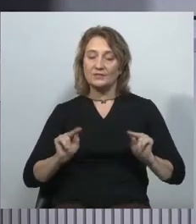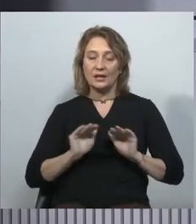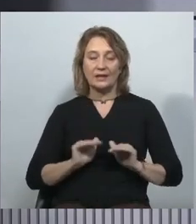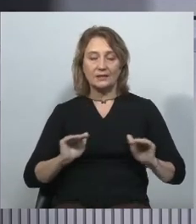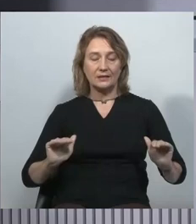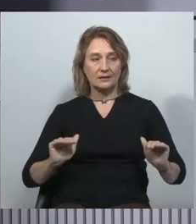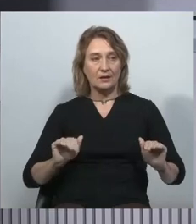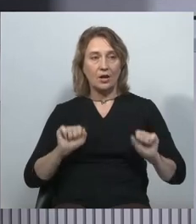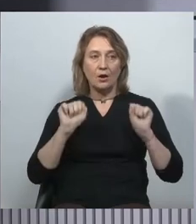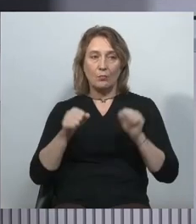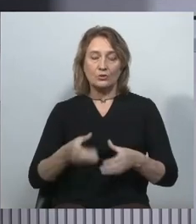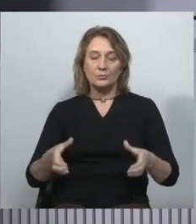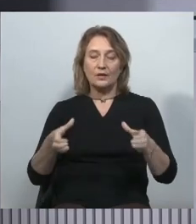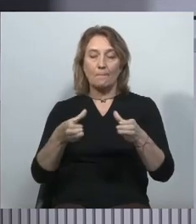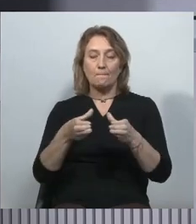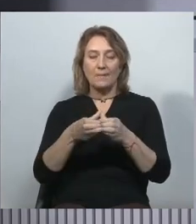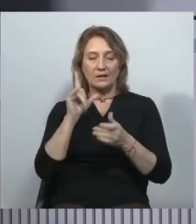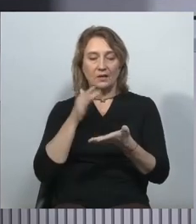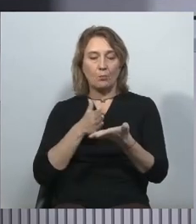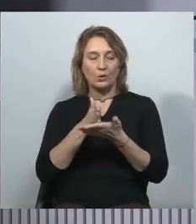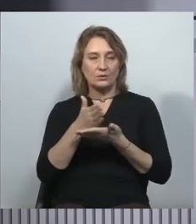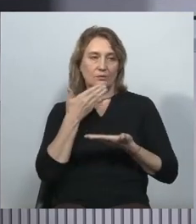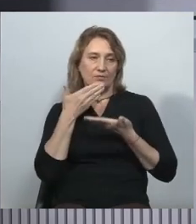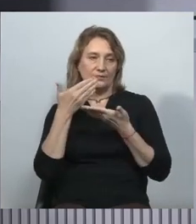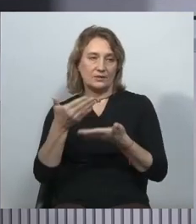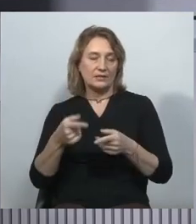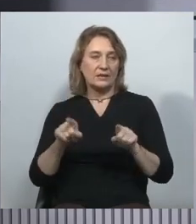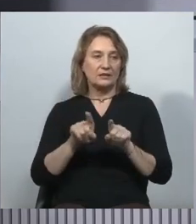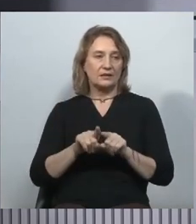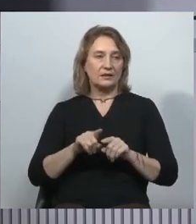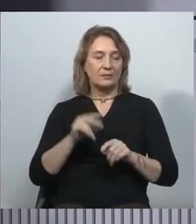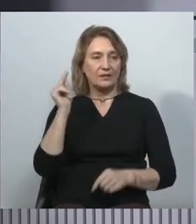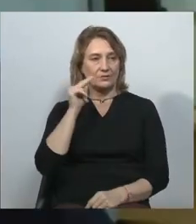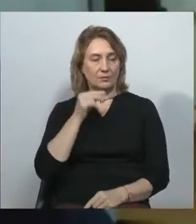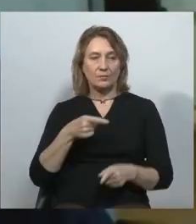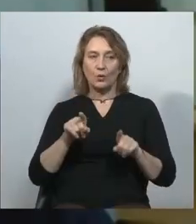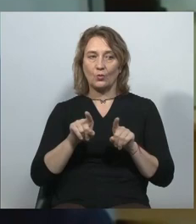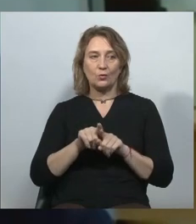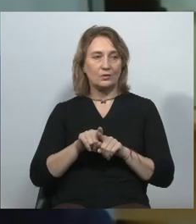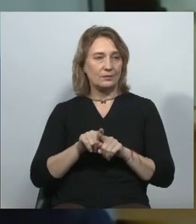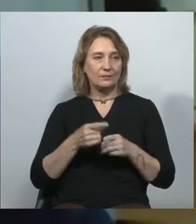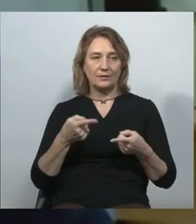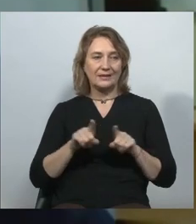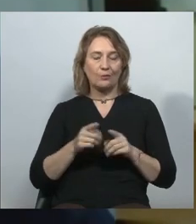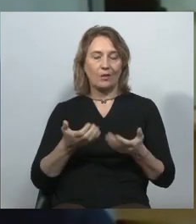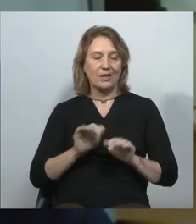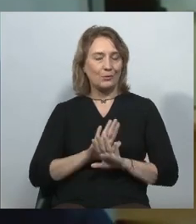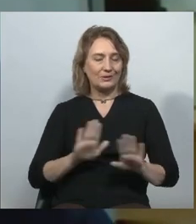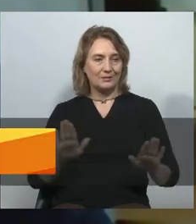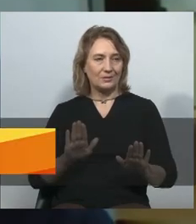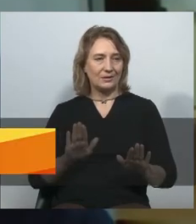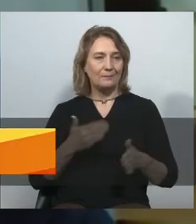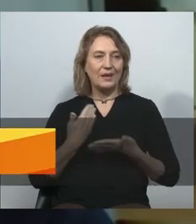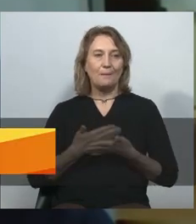with students, children and teachers, or probably some political parties reached out to you for such education? Well, we